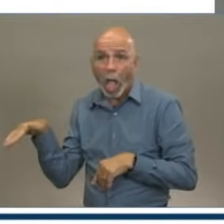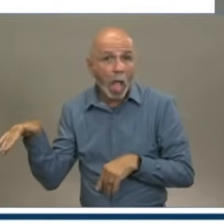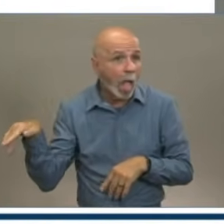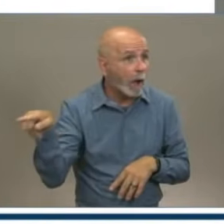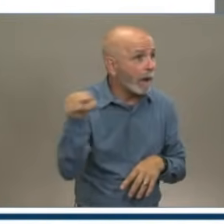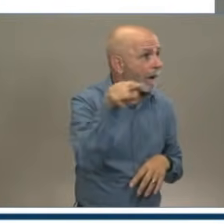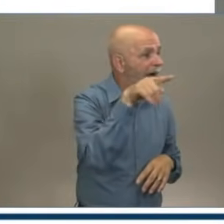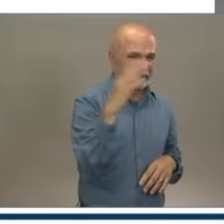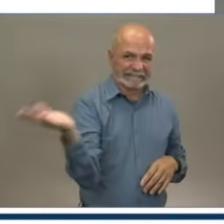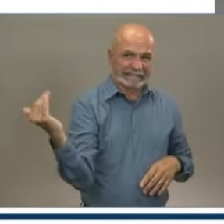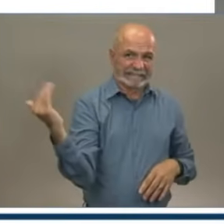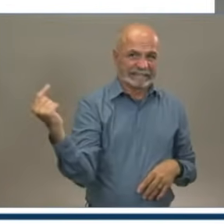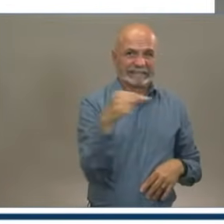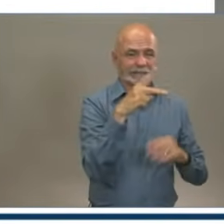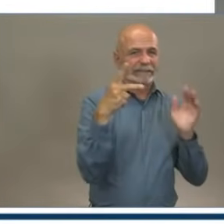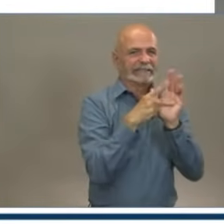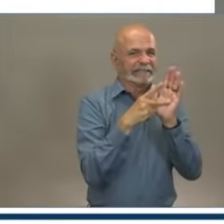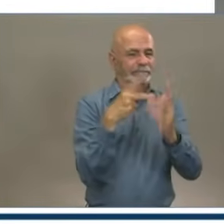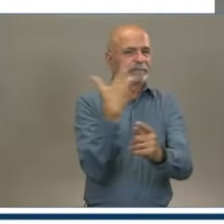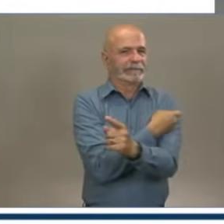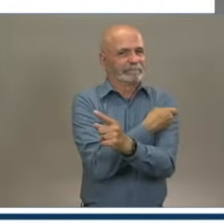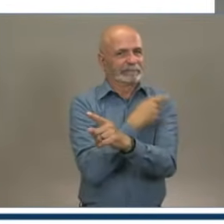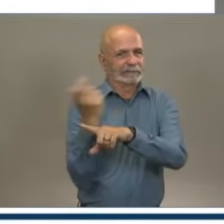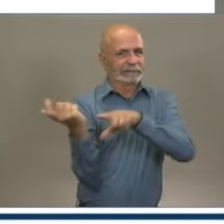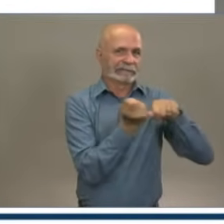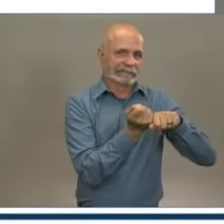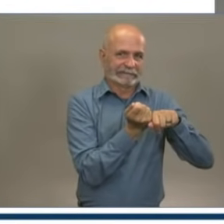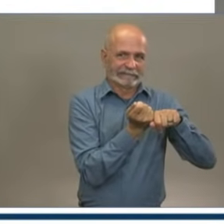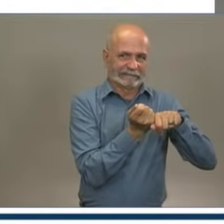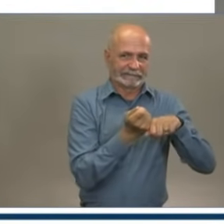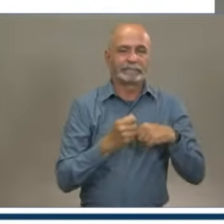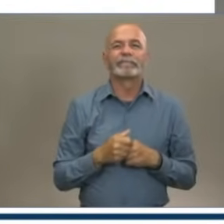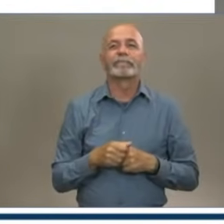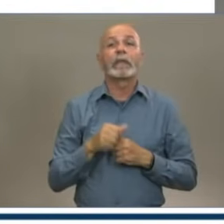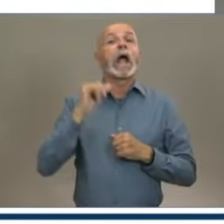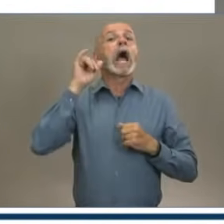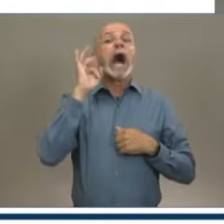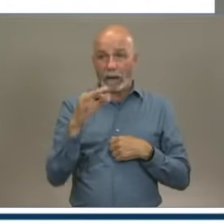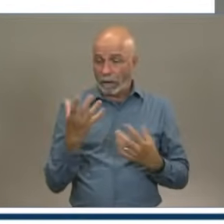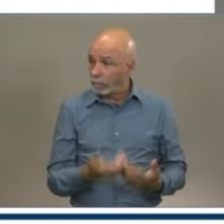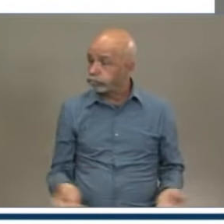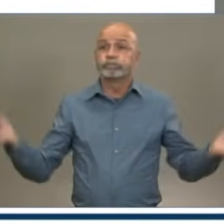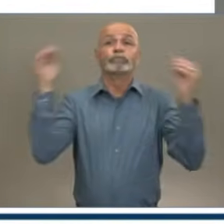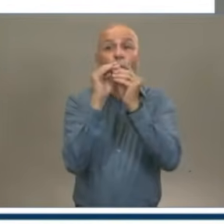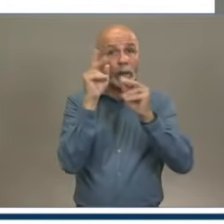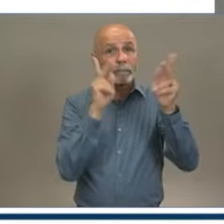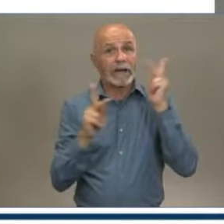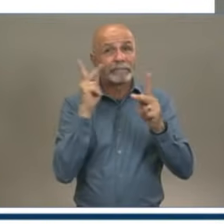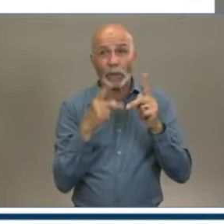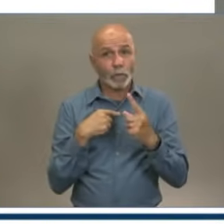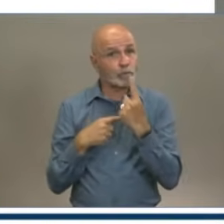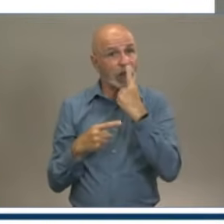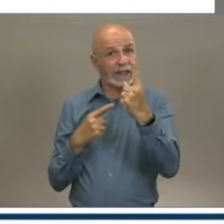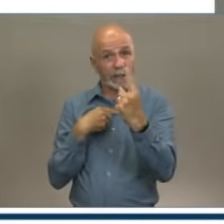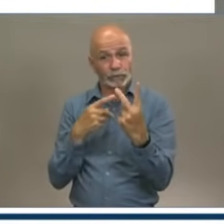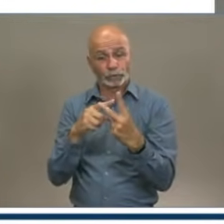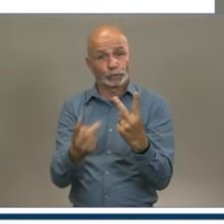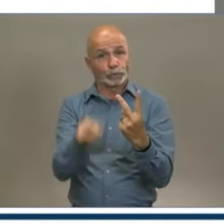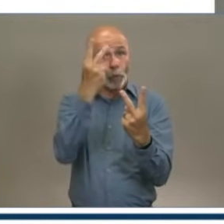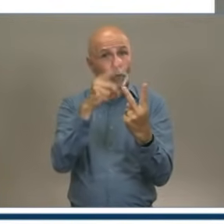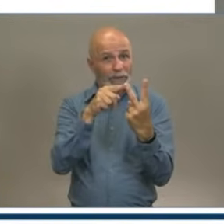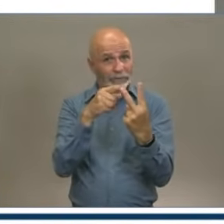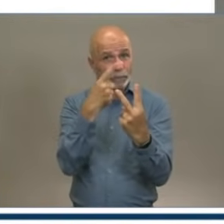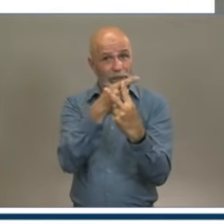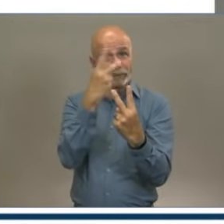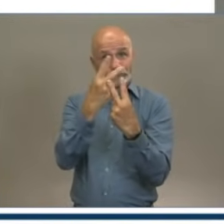second. The more people who are fully vaccinated, the better protected we all are from COVID and its variants, especially